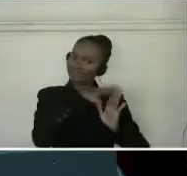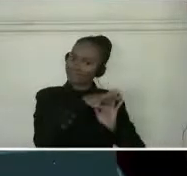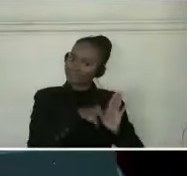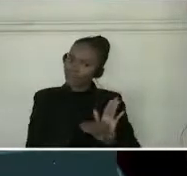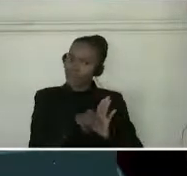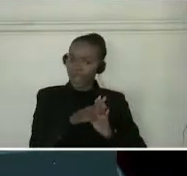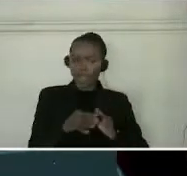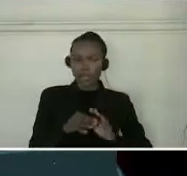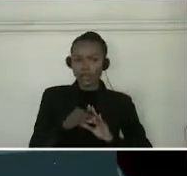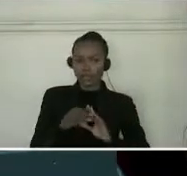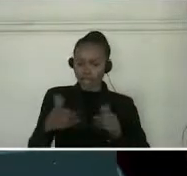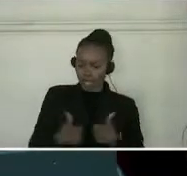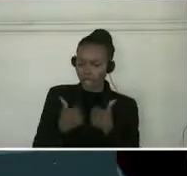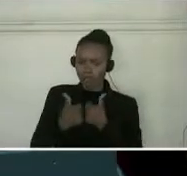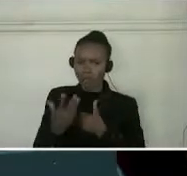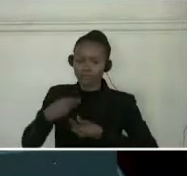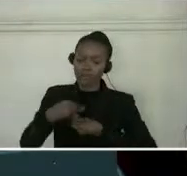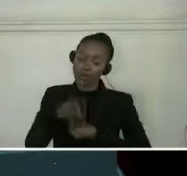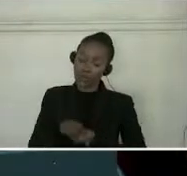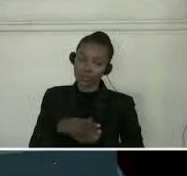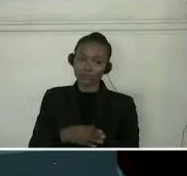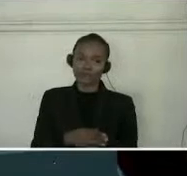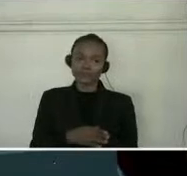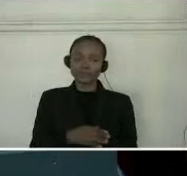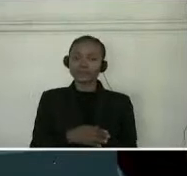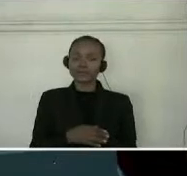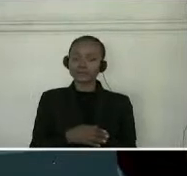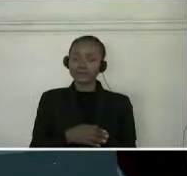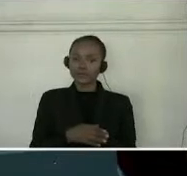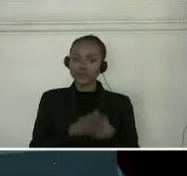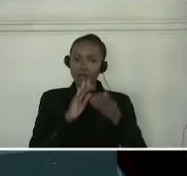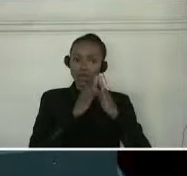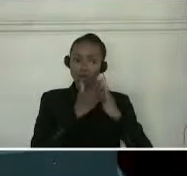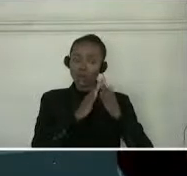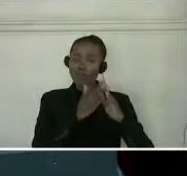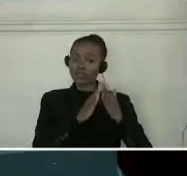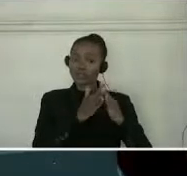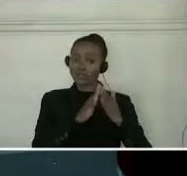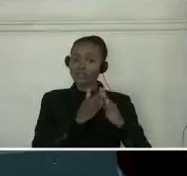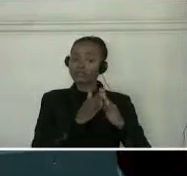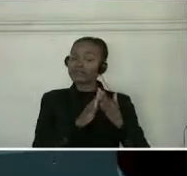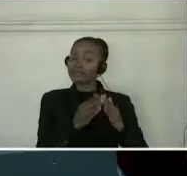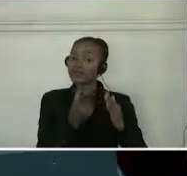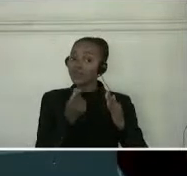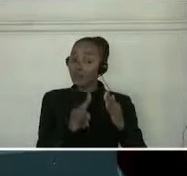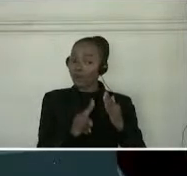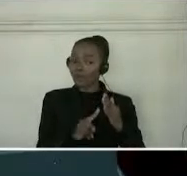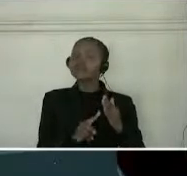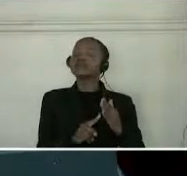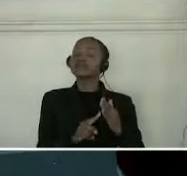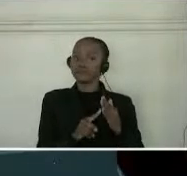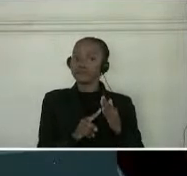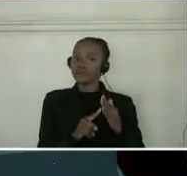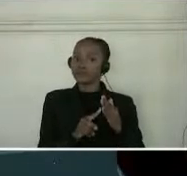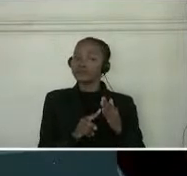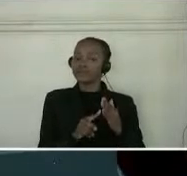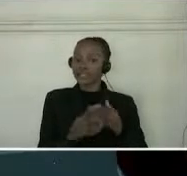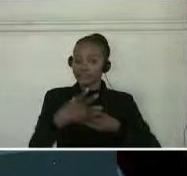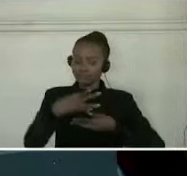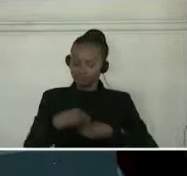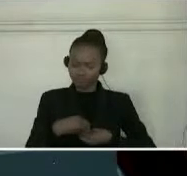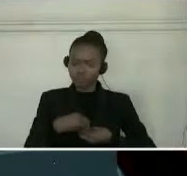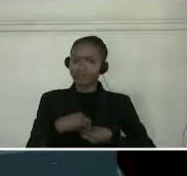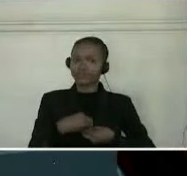mass participation delivers much participation program such as the recreation games indigenous